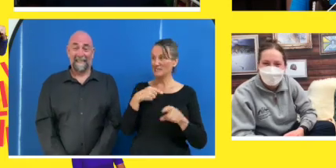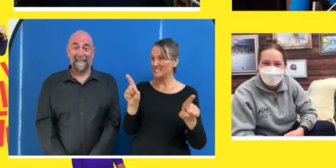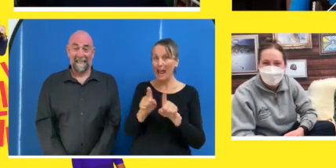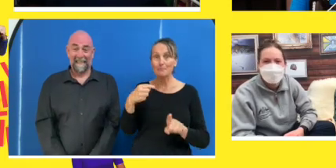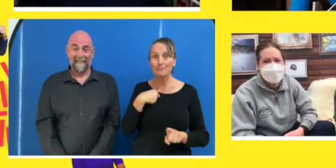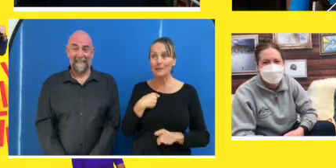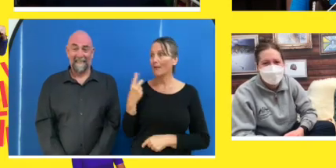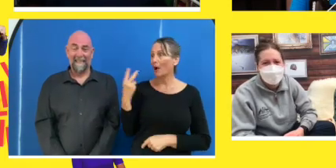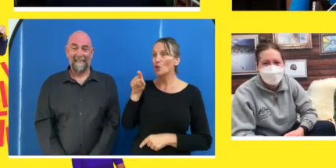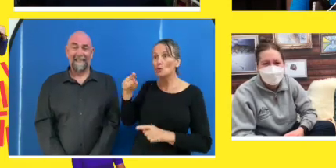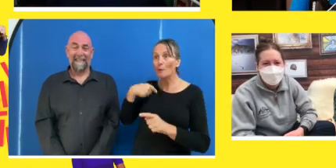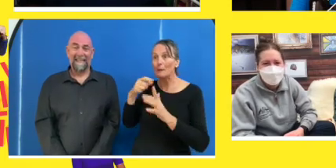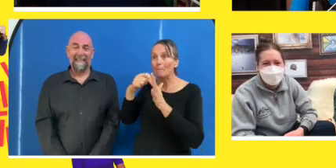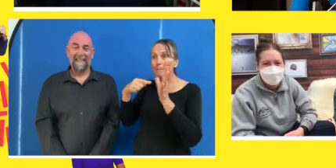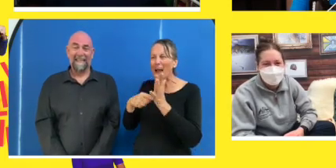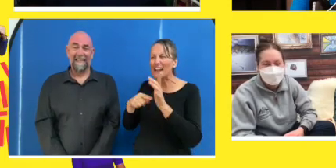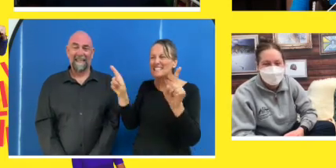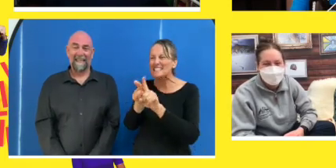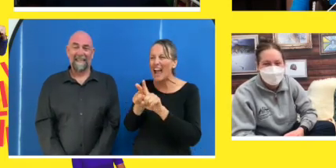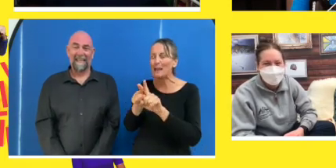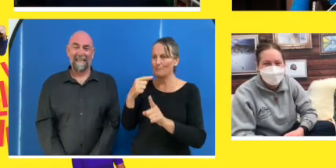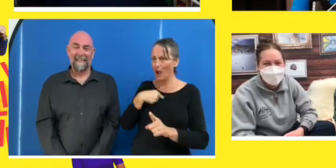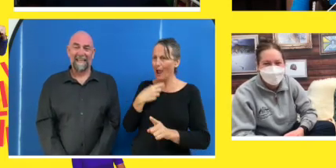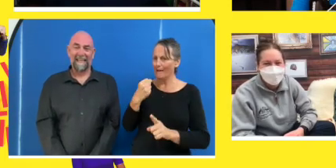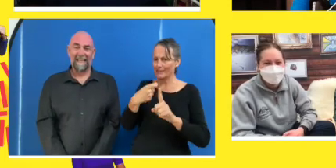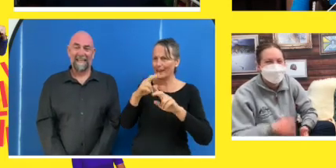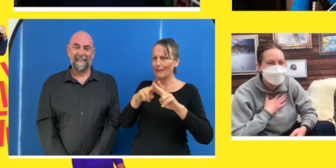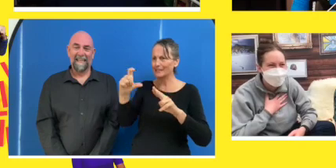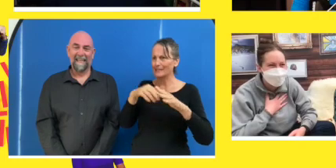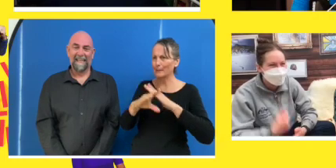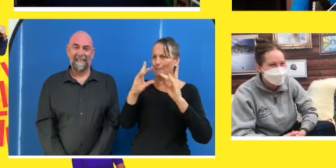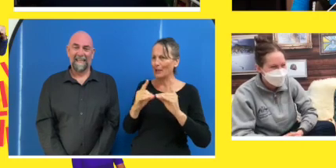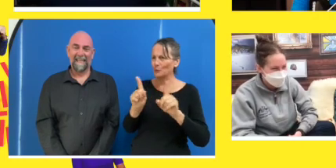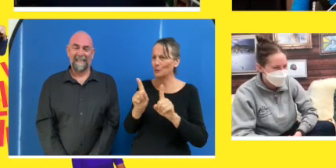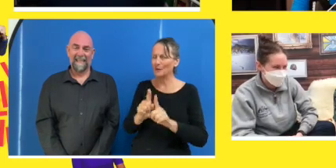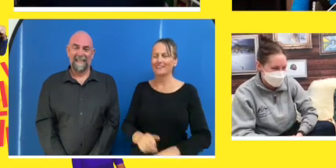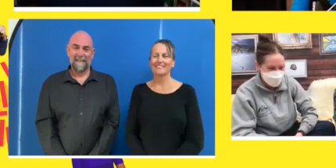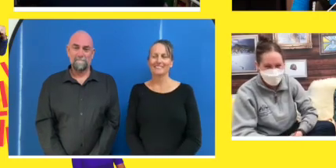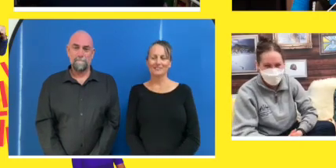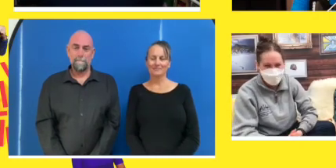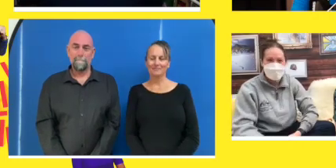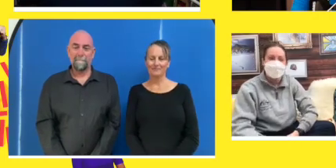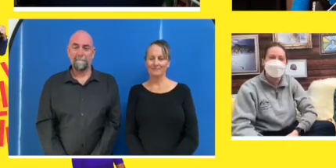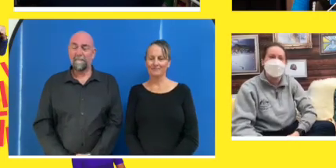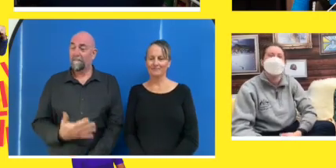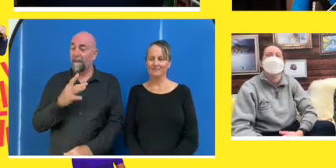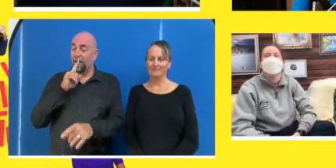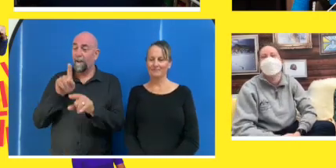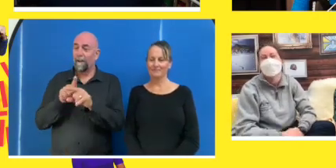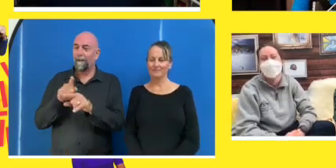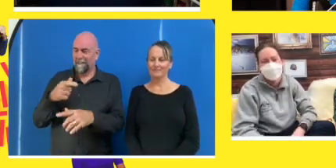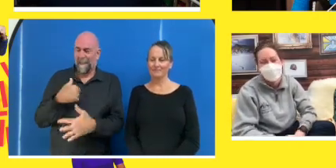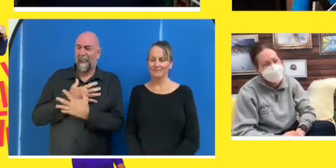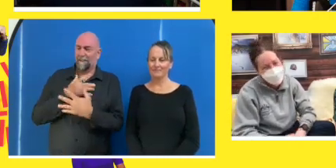green vegetables. So we're like, that's very healthy. That's very healthy, Amelia. I'm just saying, Pat's gone out on a limb and said, caffeine, which is everyone's drug